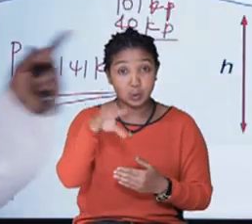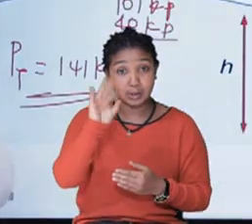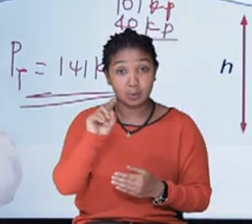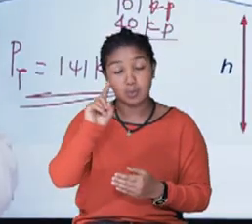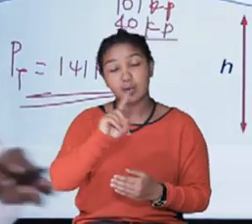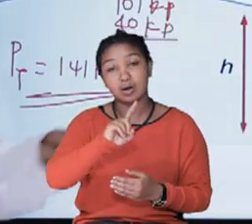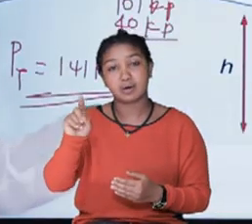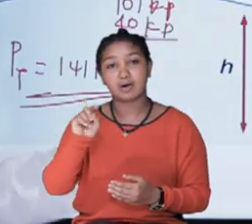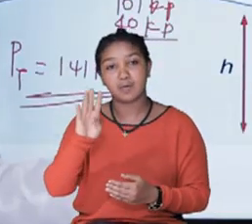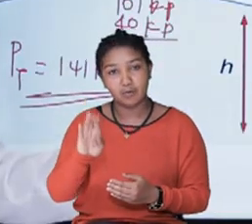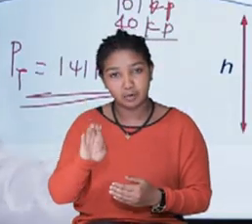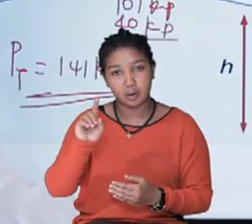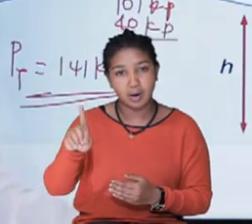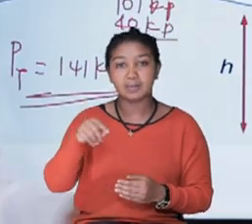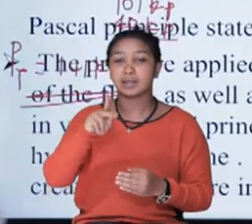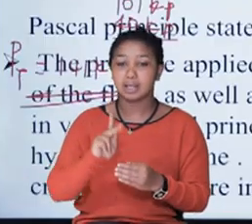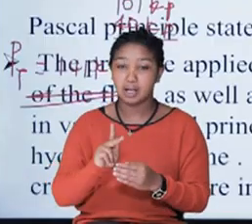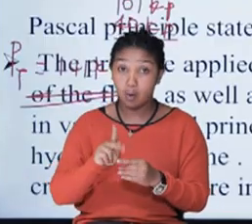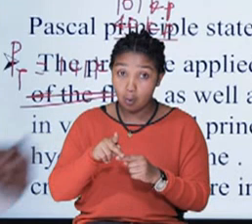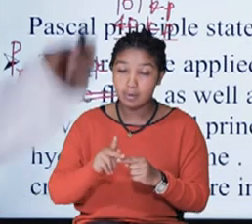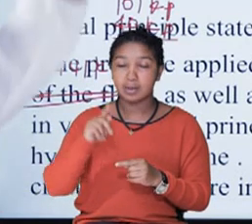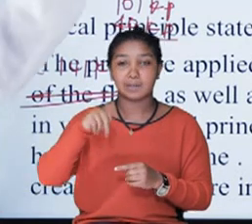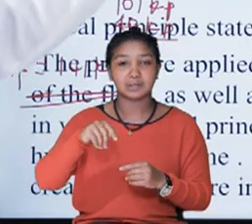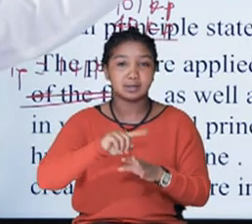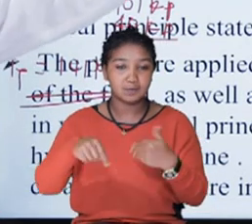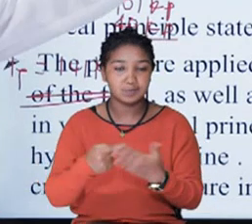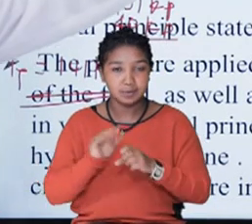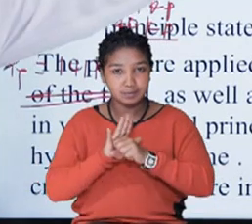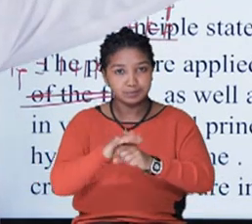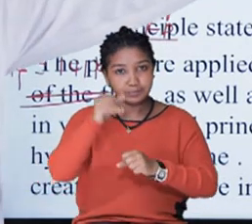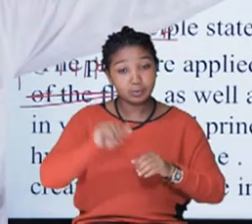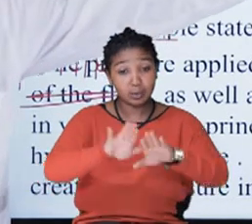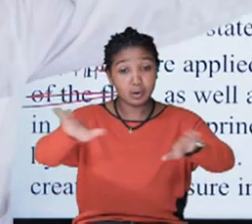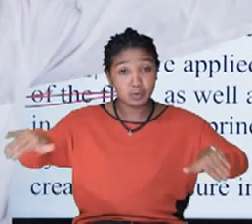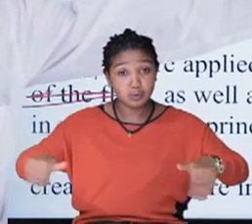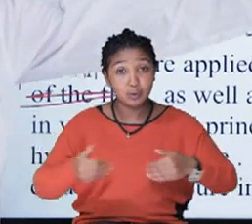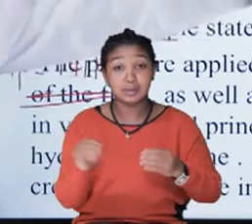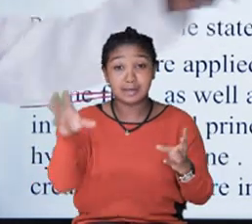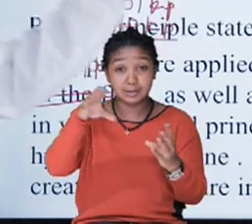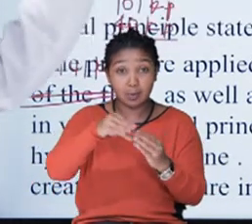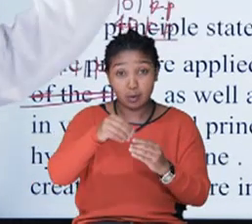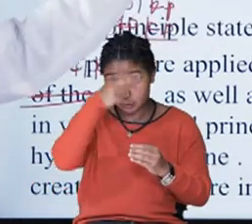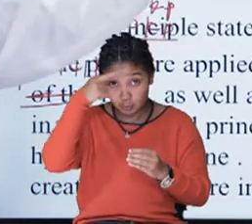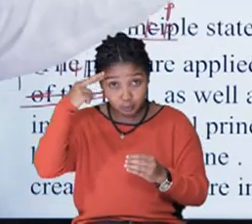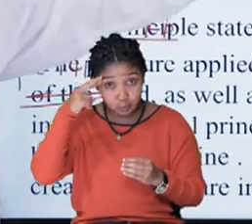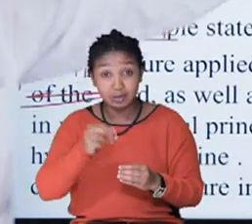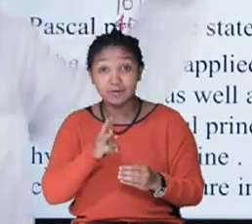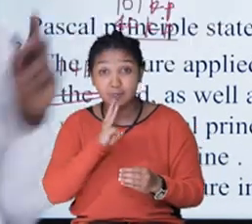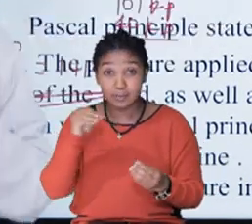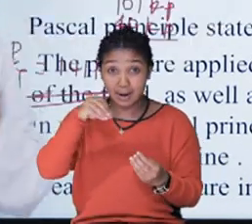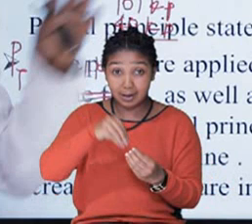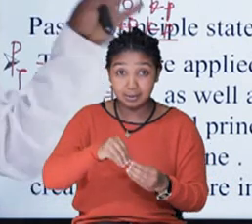get 141 kilopascal. Therefore, the pressure on the swimmer would be the sum of the pressure due to the fluid and